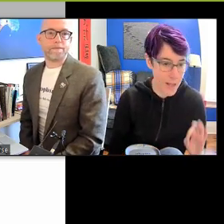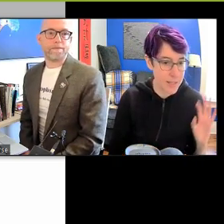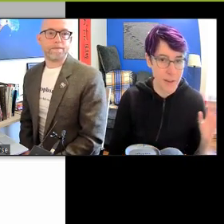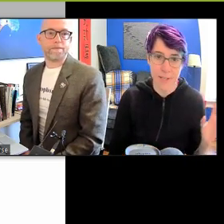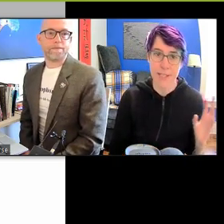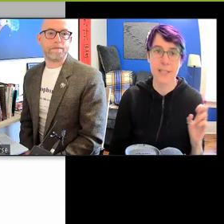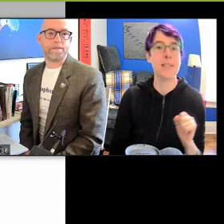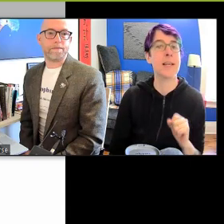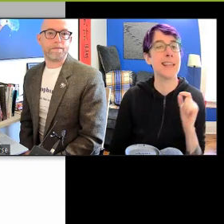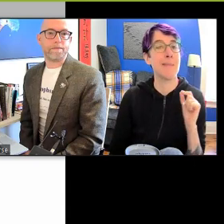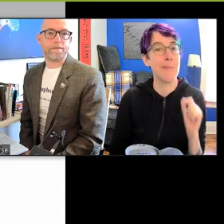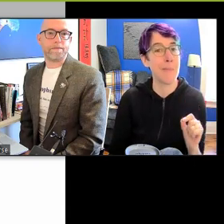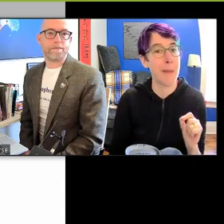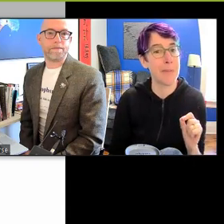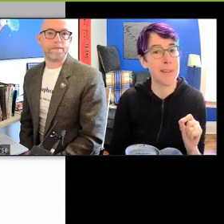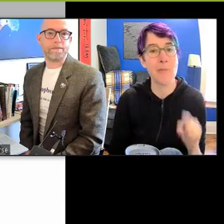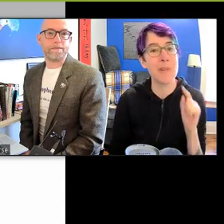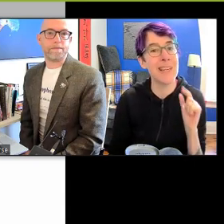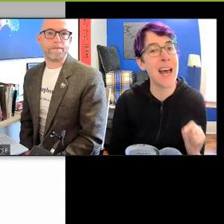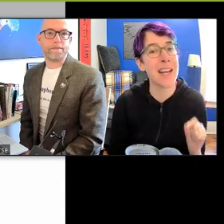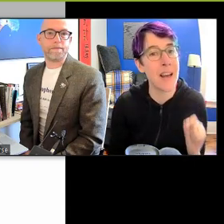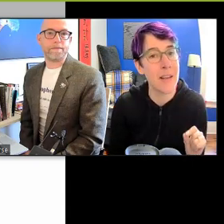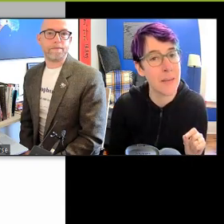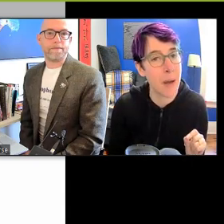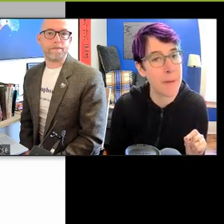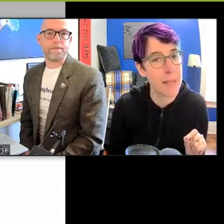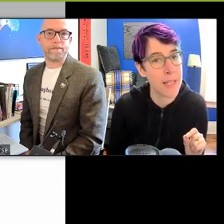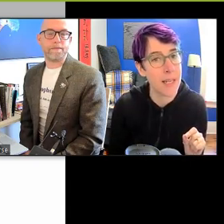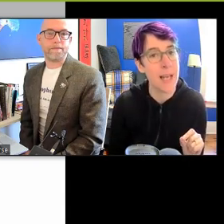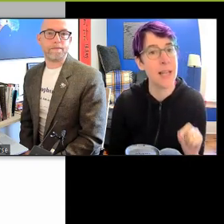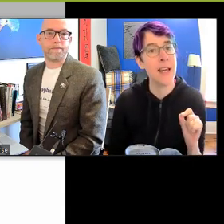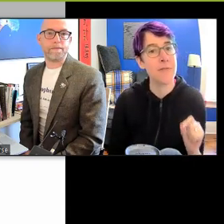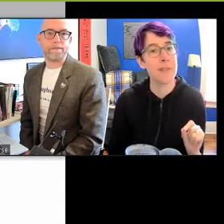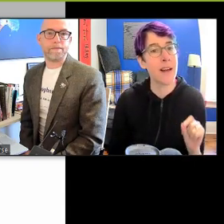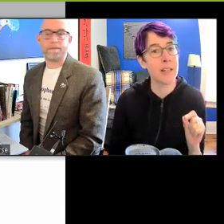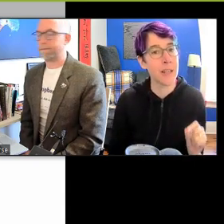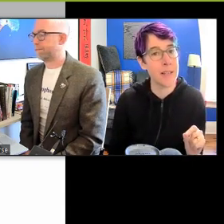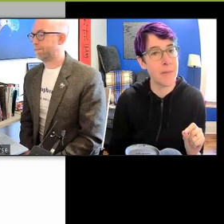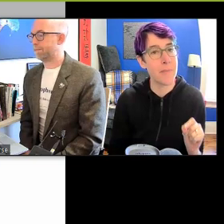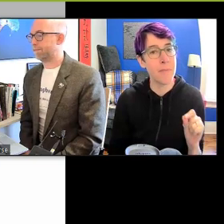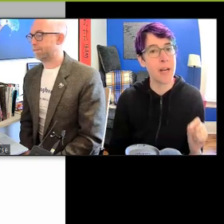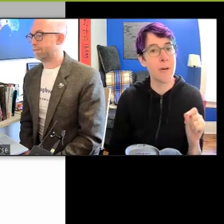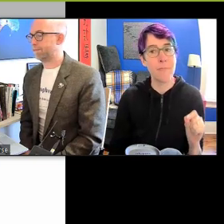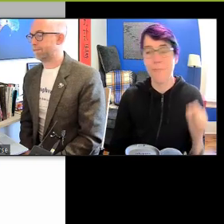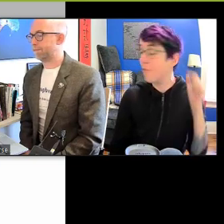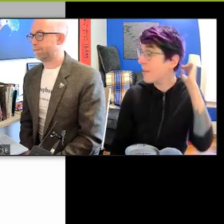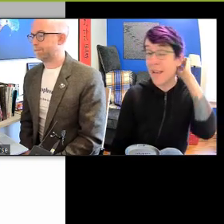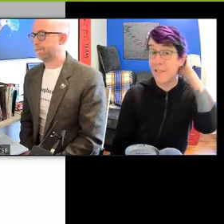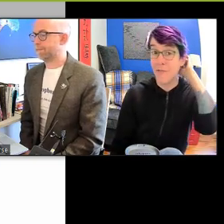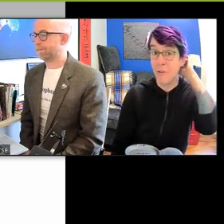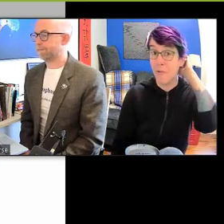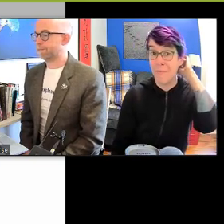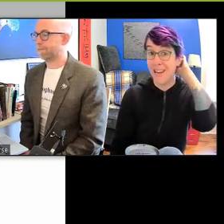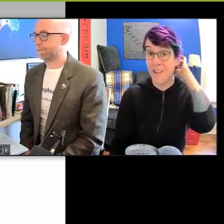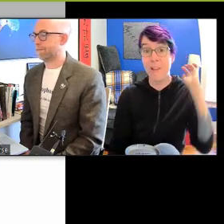there's lots of evidence to suggest that that population was not a healthy population. Life was not good to be, you know, for the